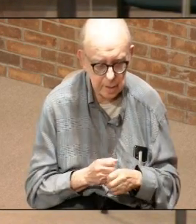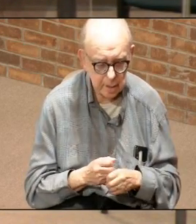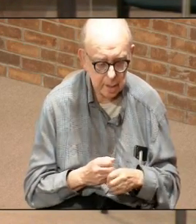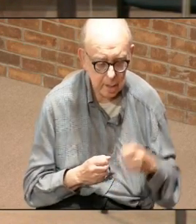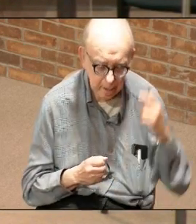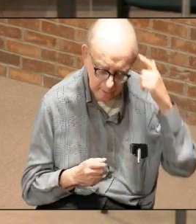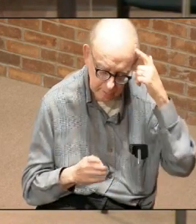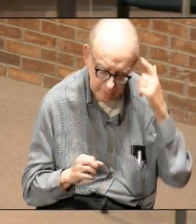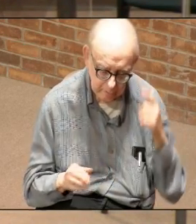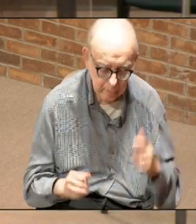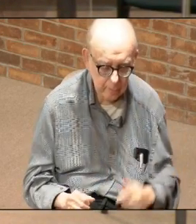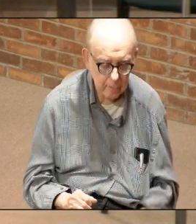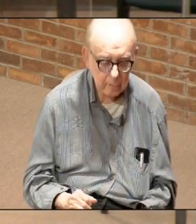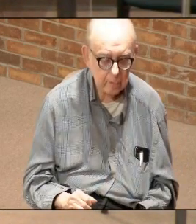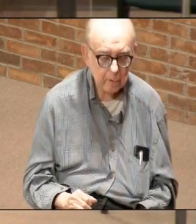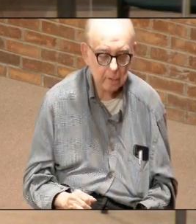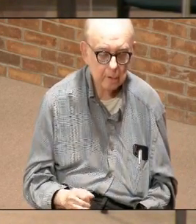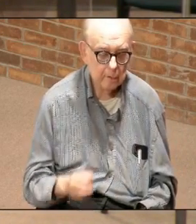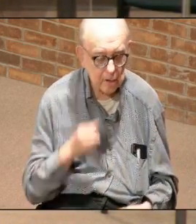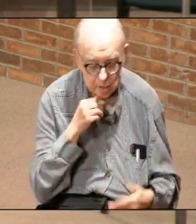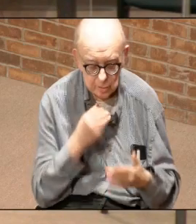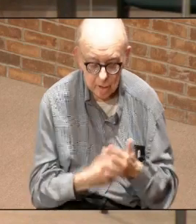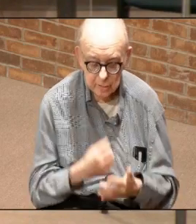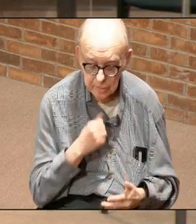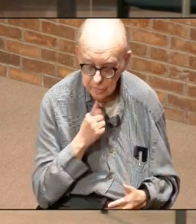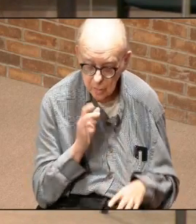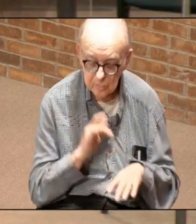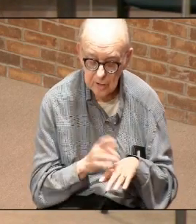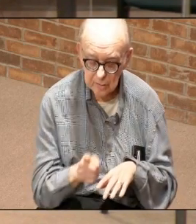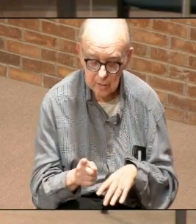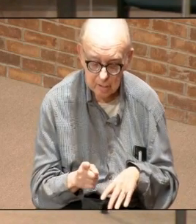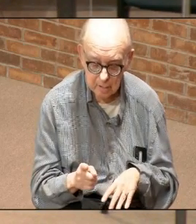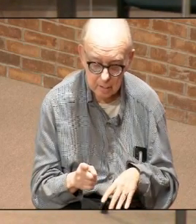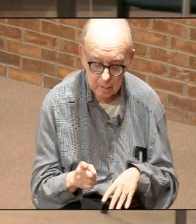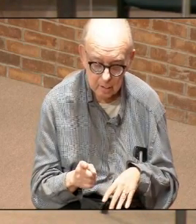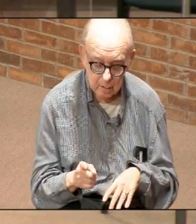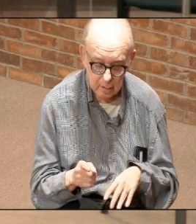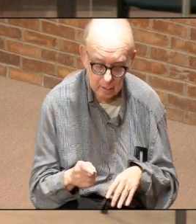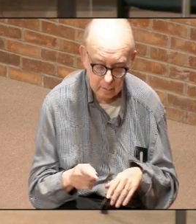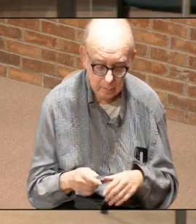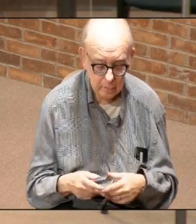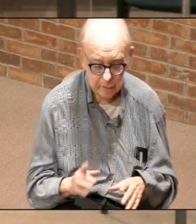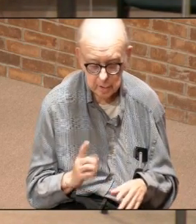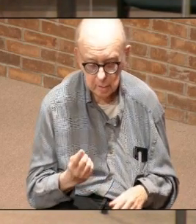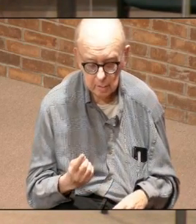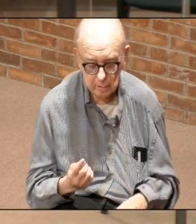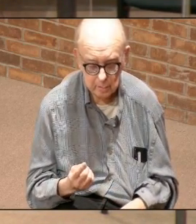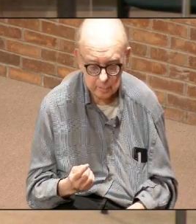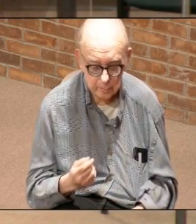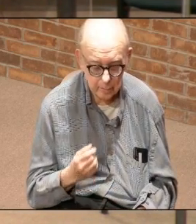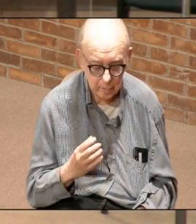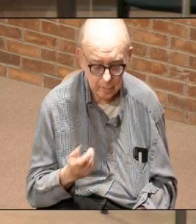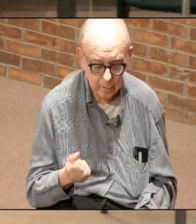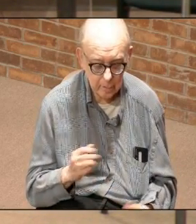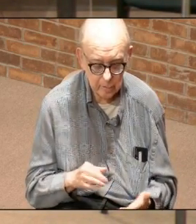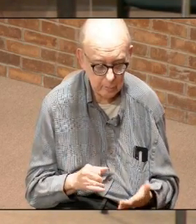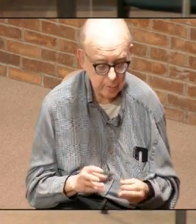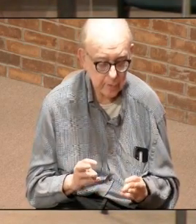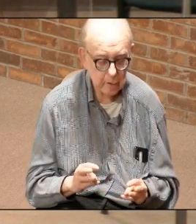haircut. And she says, don't touch it. I want it left. And she wanted it that